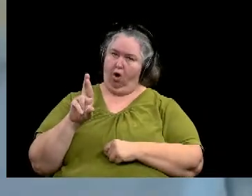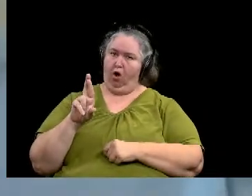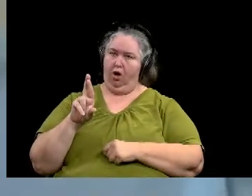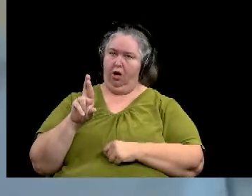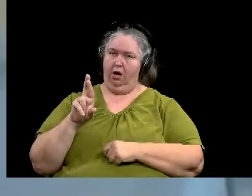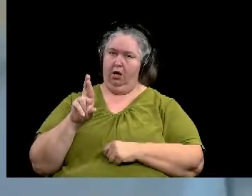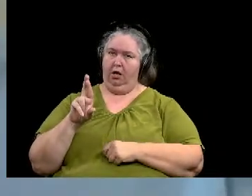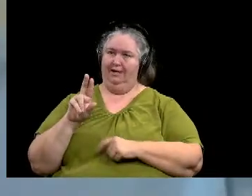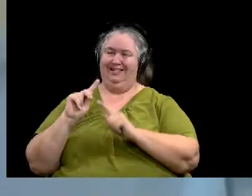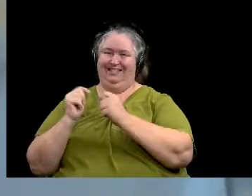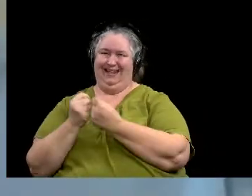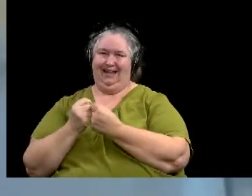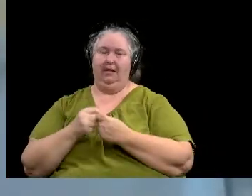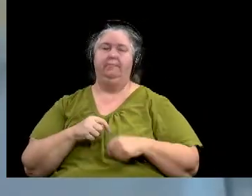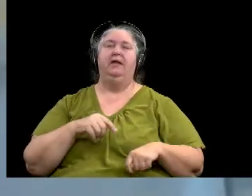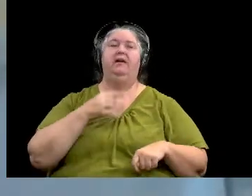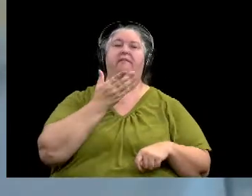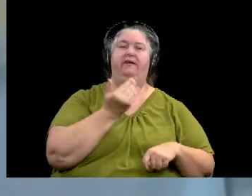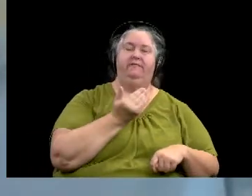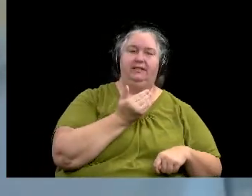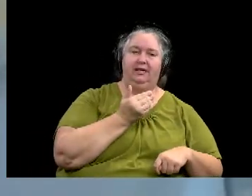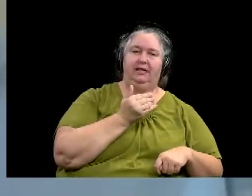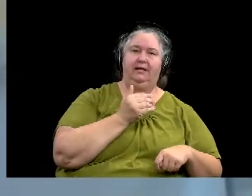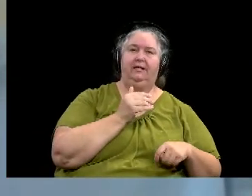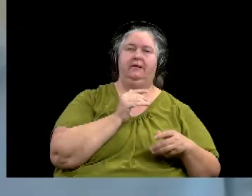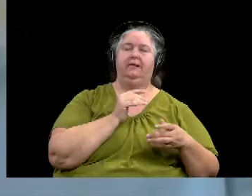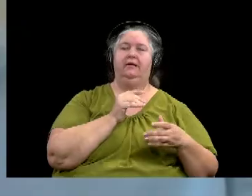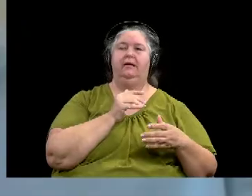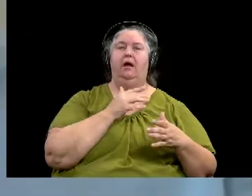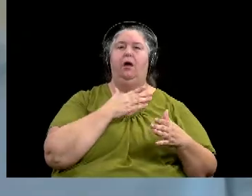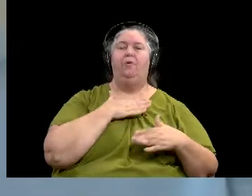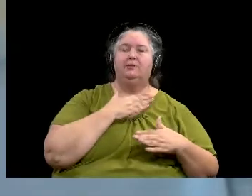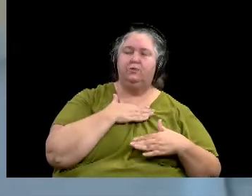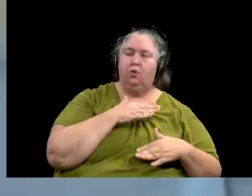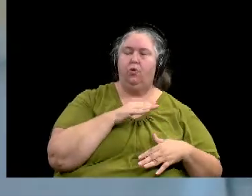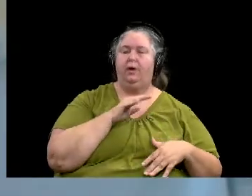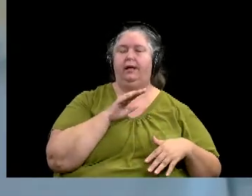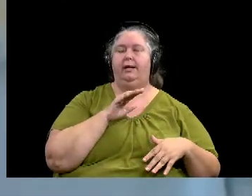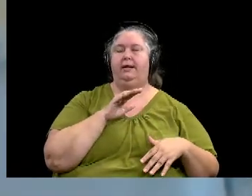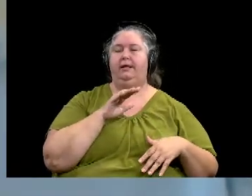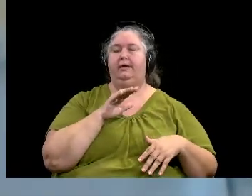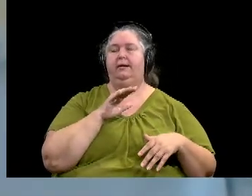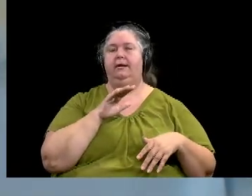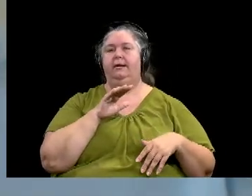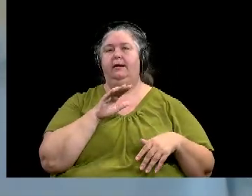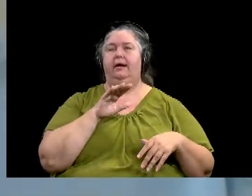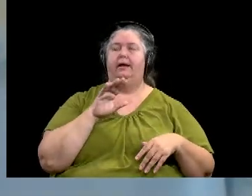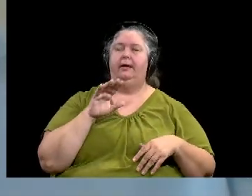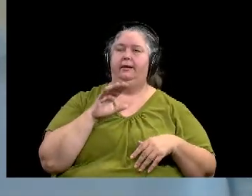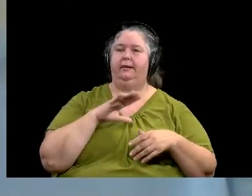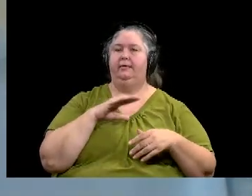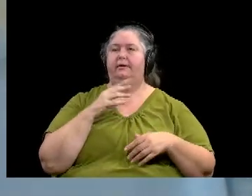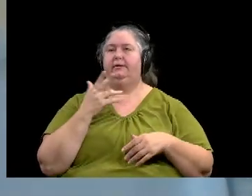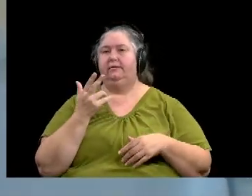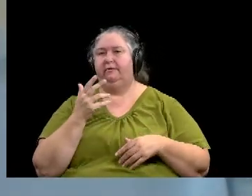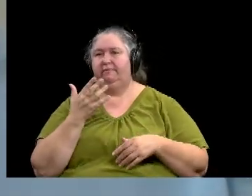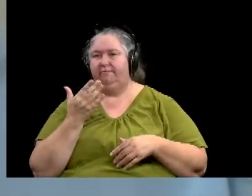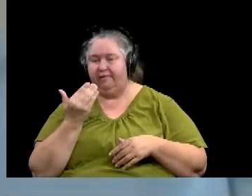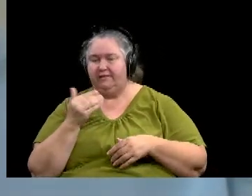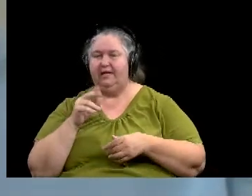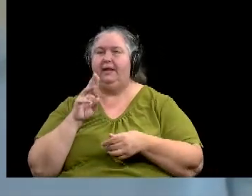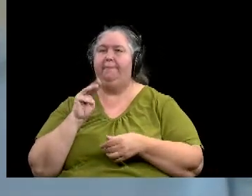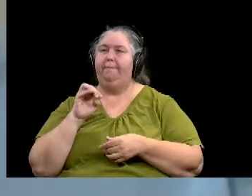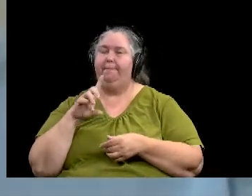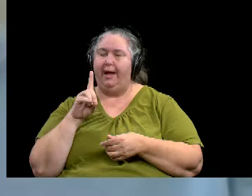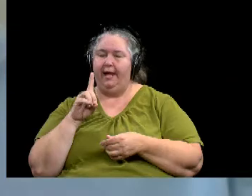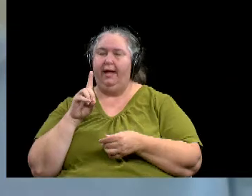9 respiratory therapists, and additional lab and phlebotomy staff, in the hopes that we can give our care